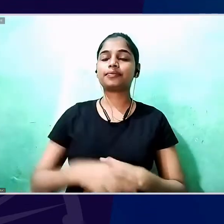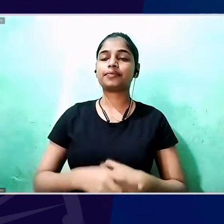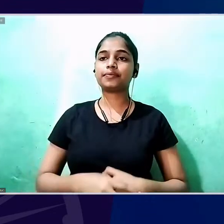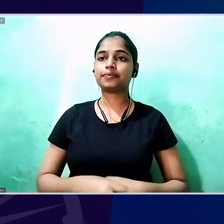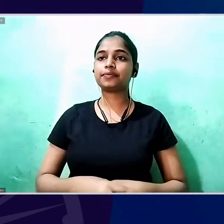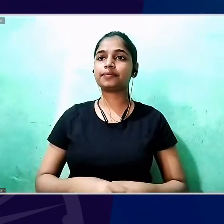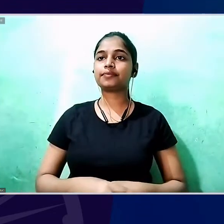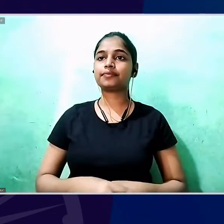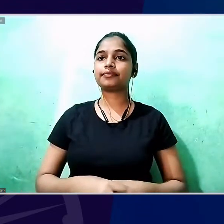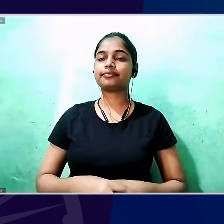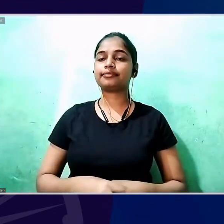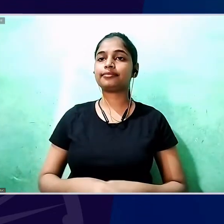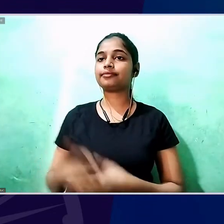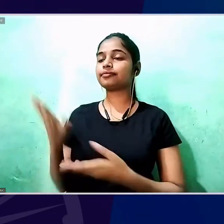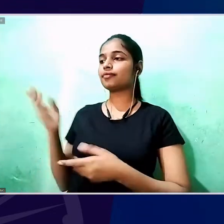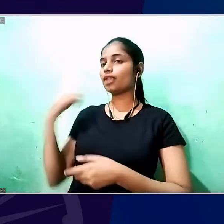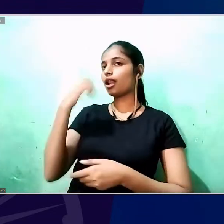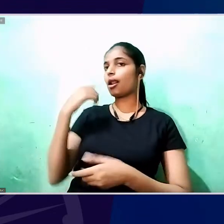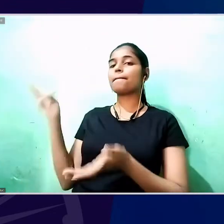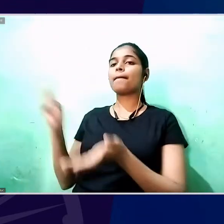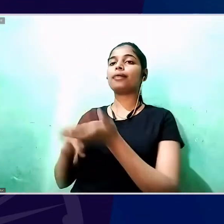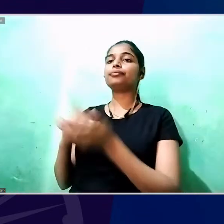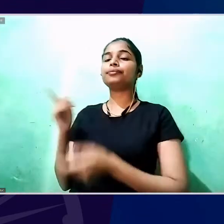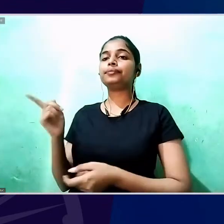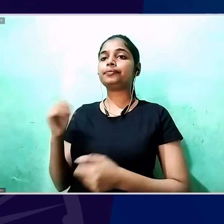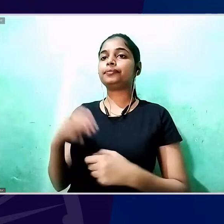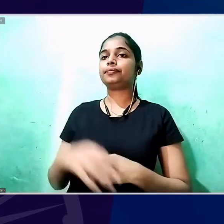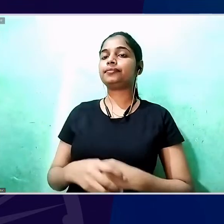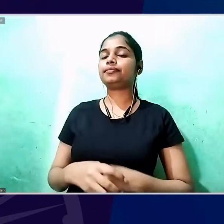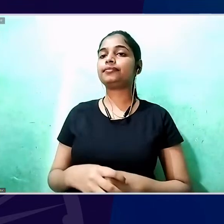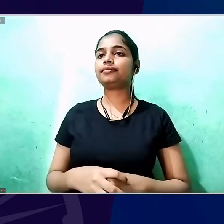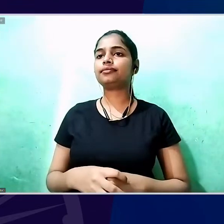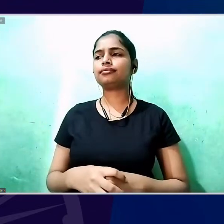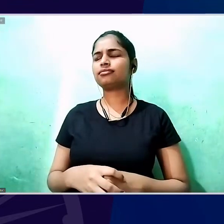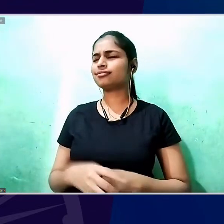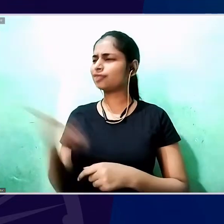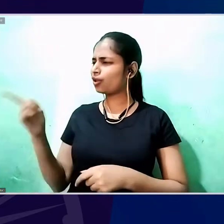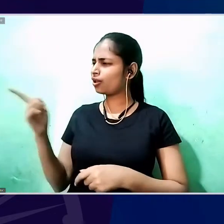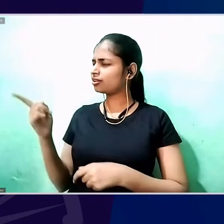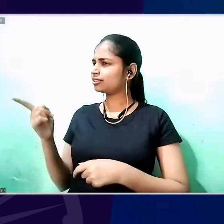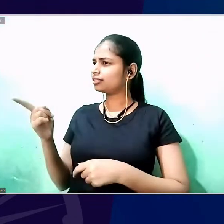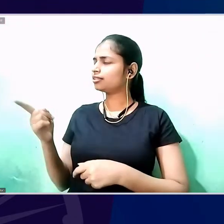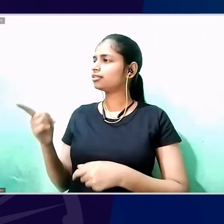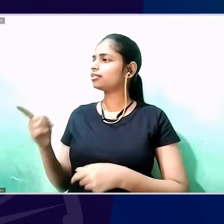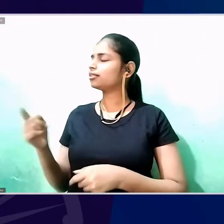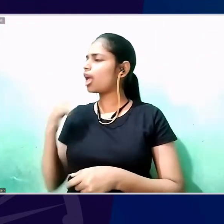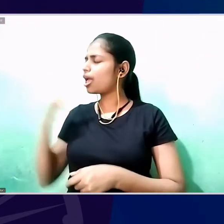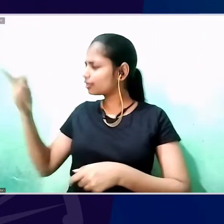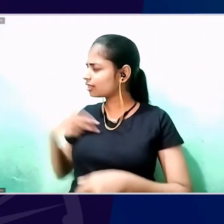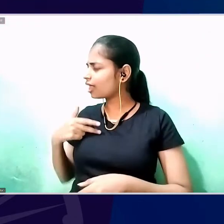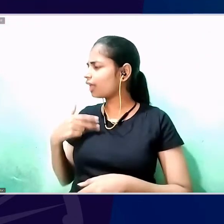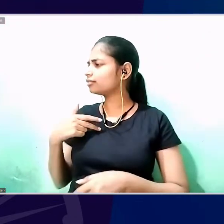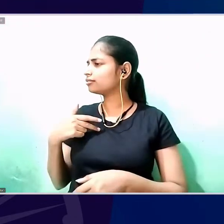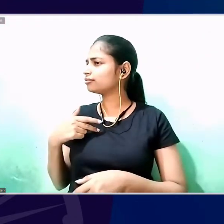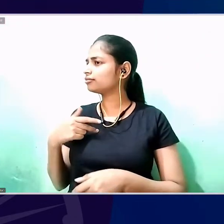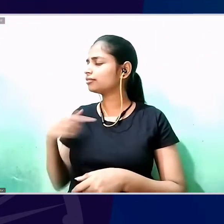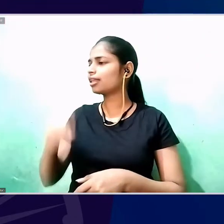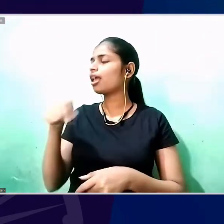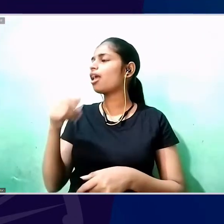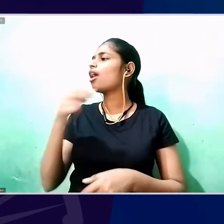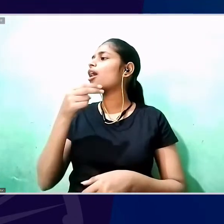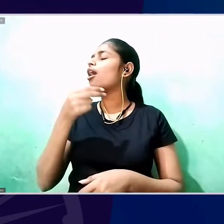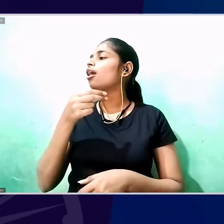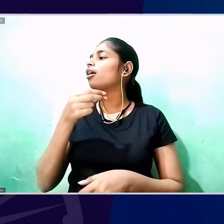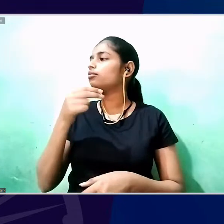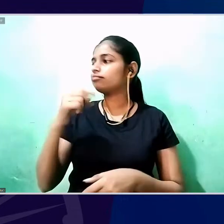ma'am. Yes ma'am. Ma'am, can you tell us something about the author of this chapter, ma'am? Of course.